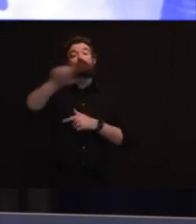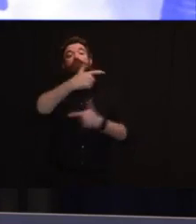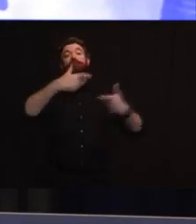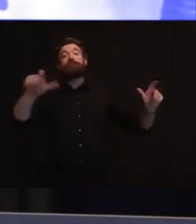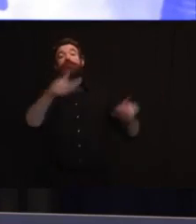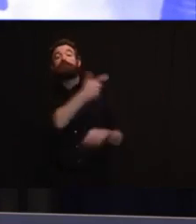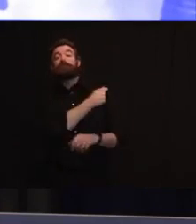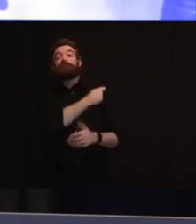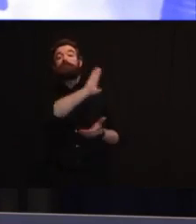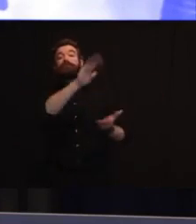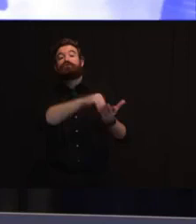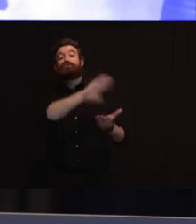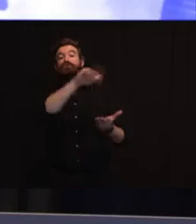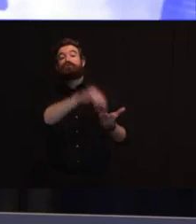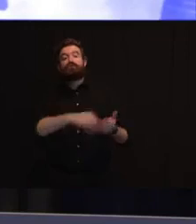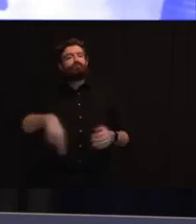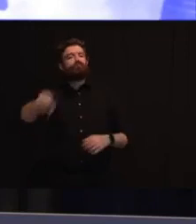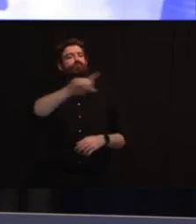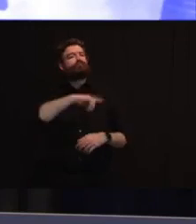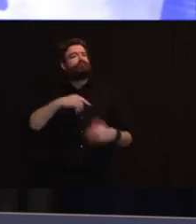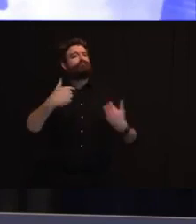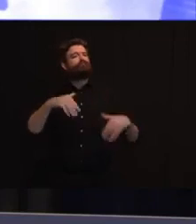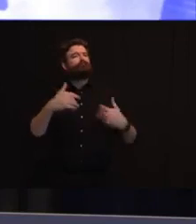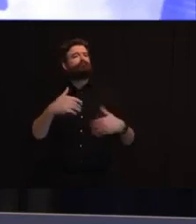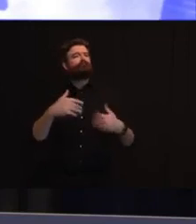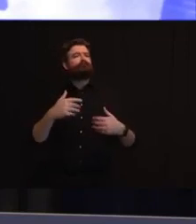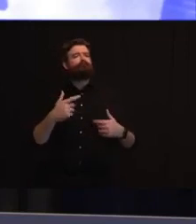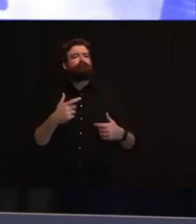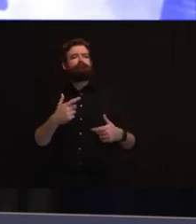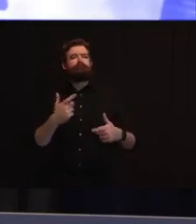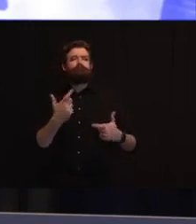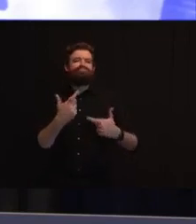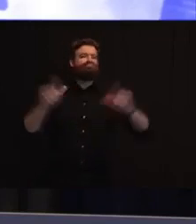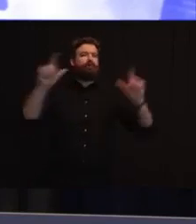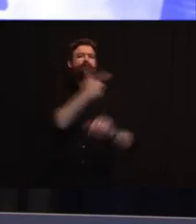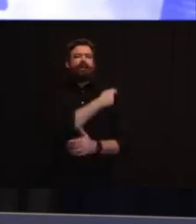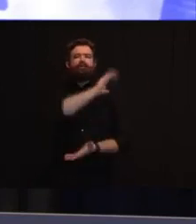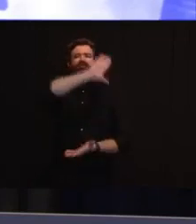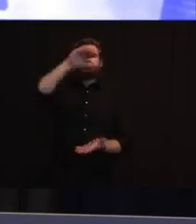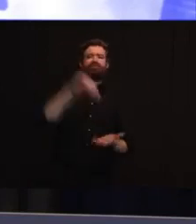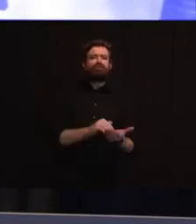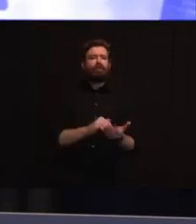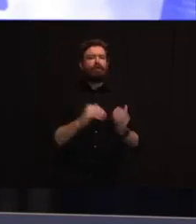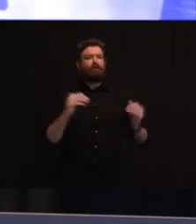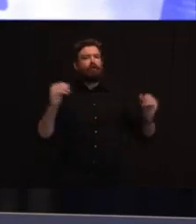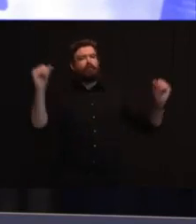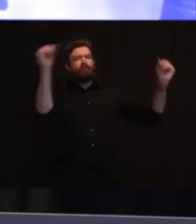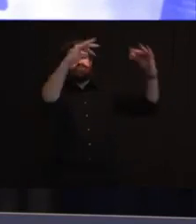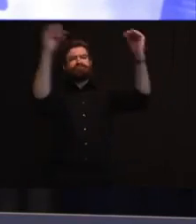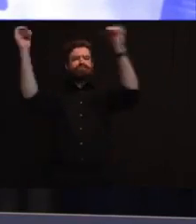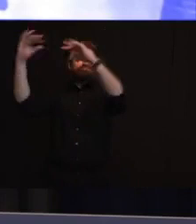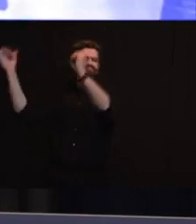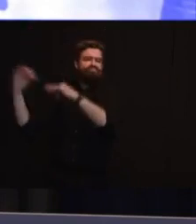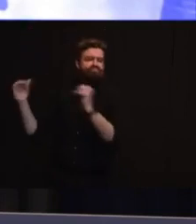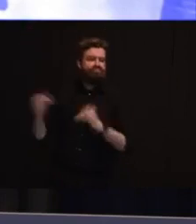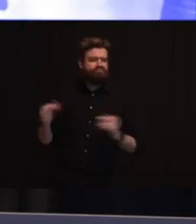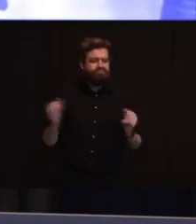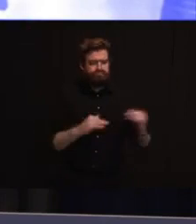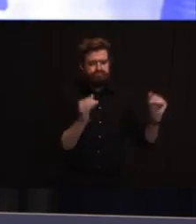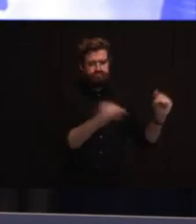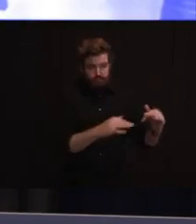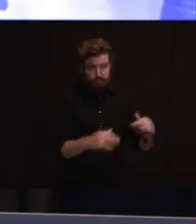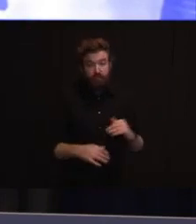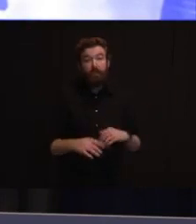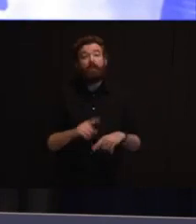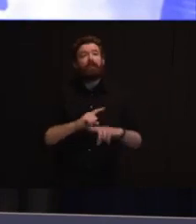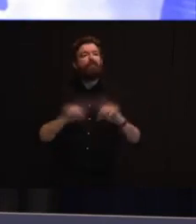to expand capacity. As the governor shared, more than 310,000 vaccine doses